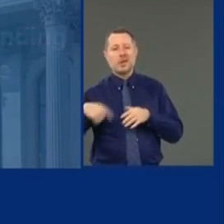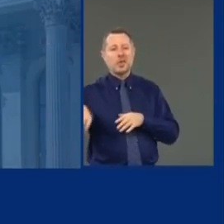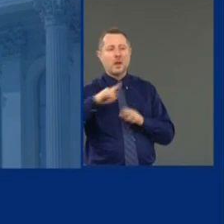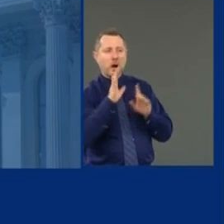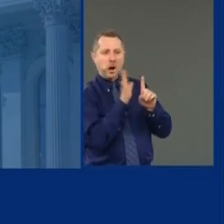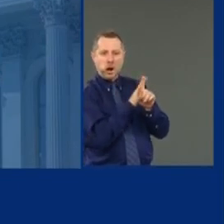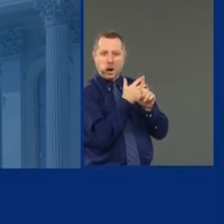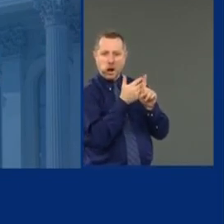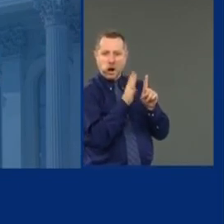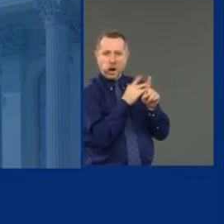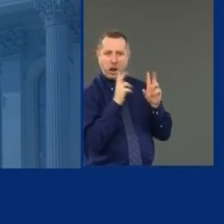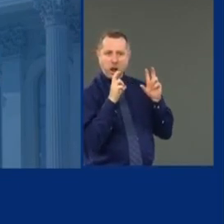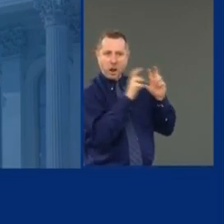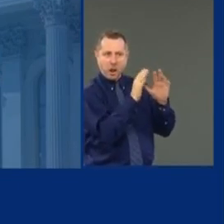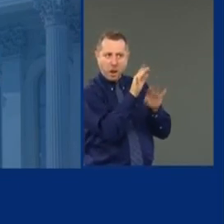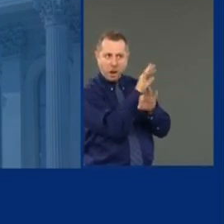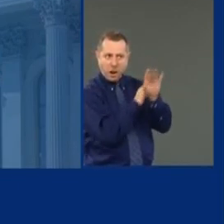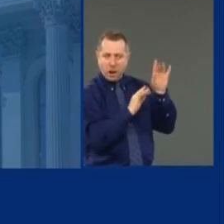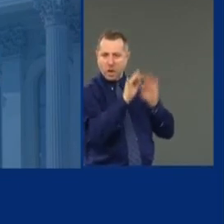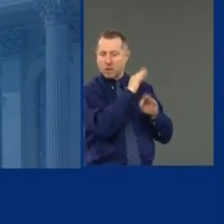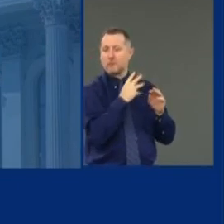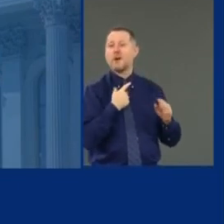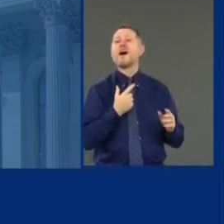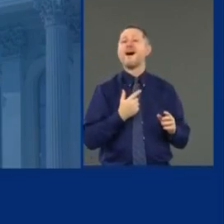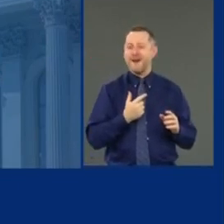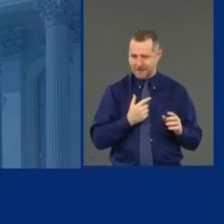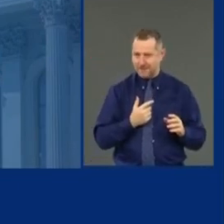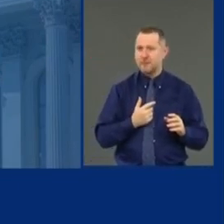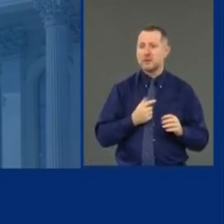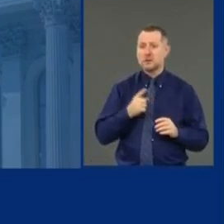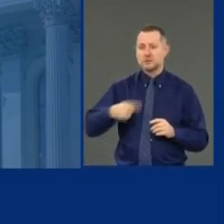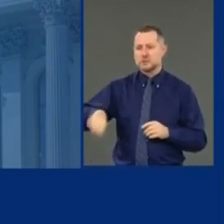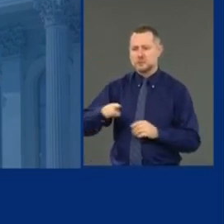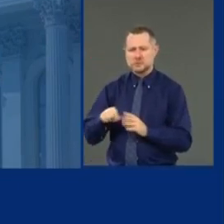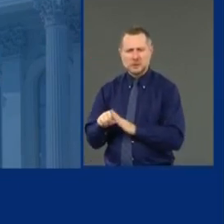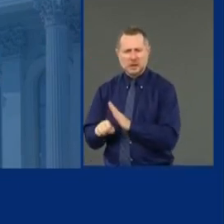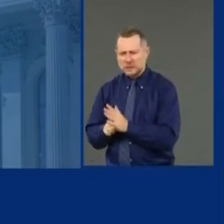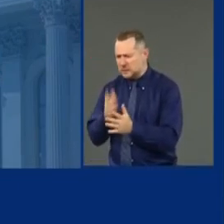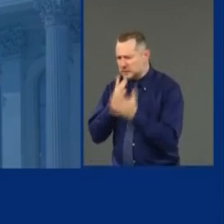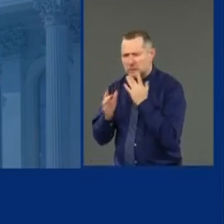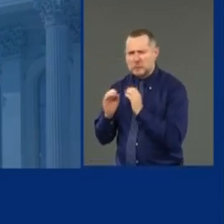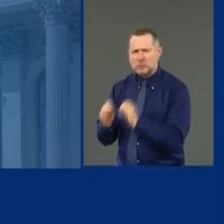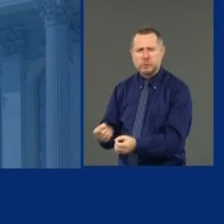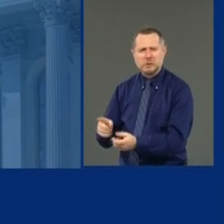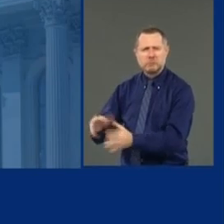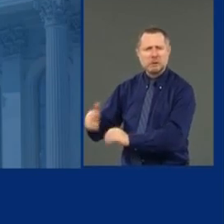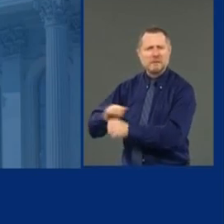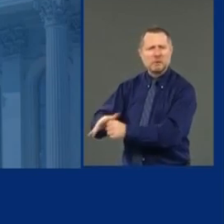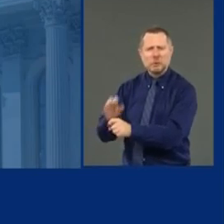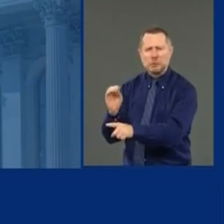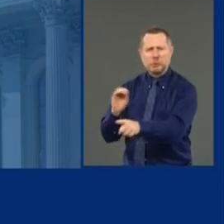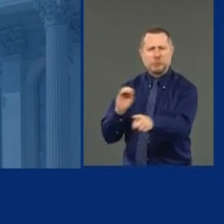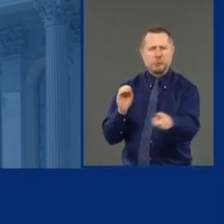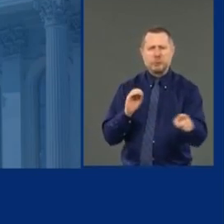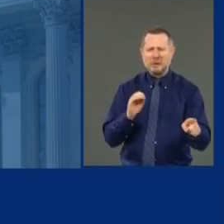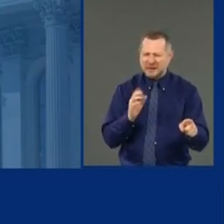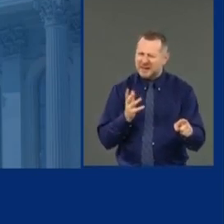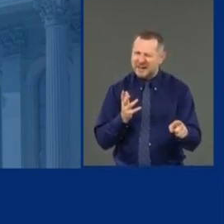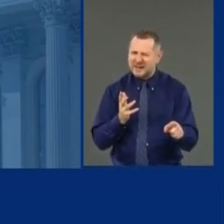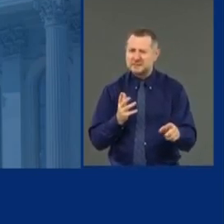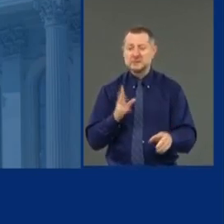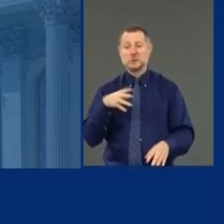even though that state wasn't affected. I also think Washington has an opportunity to actually step up and